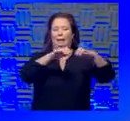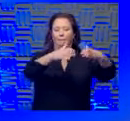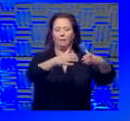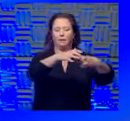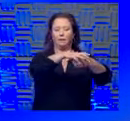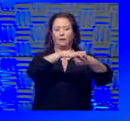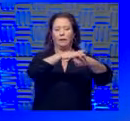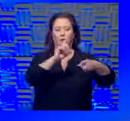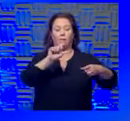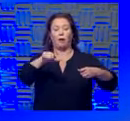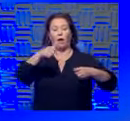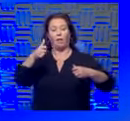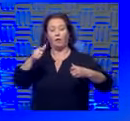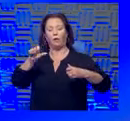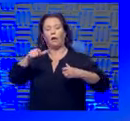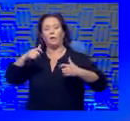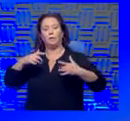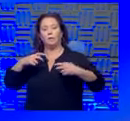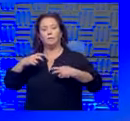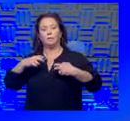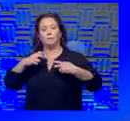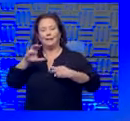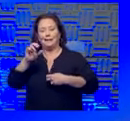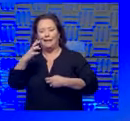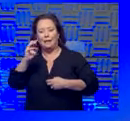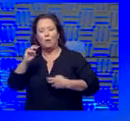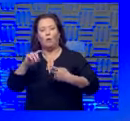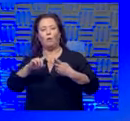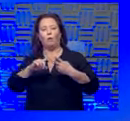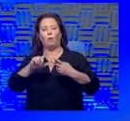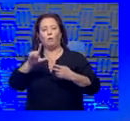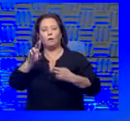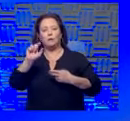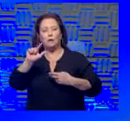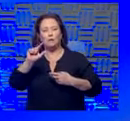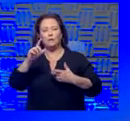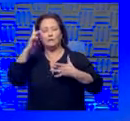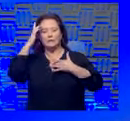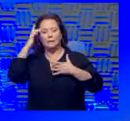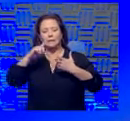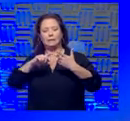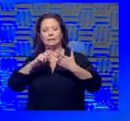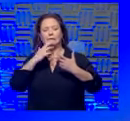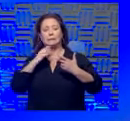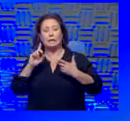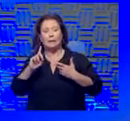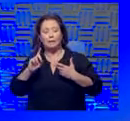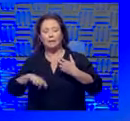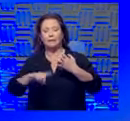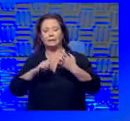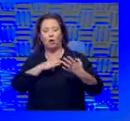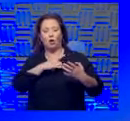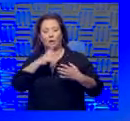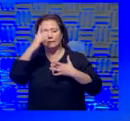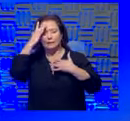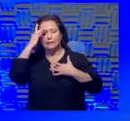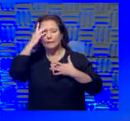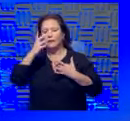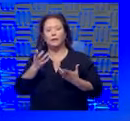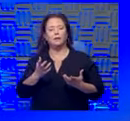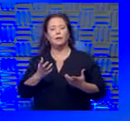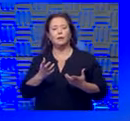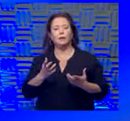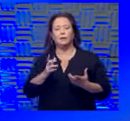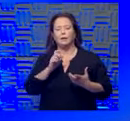have underlying malignancy, chemotherapy, lung disease, heart disease, diabetes. I don't think there's really